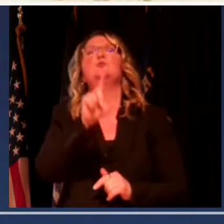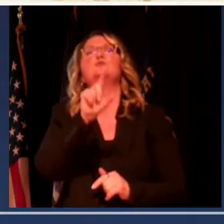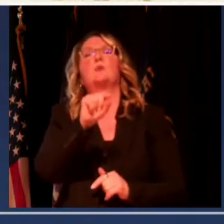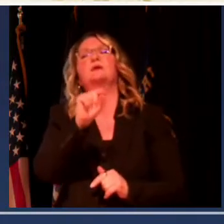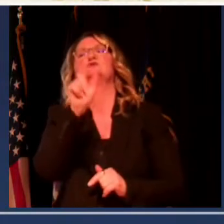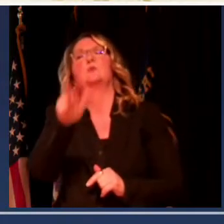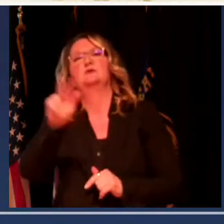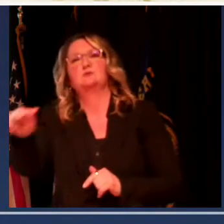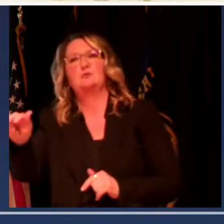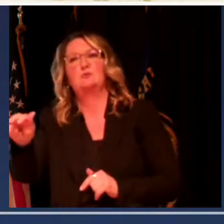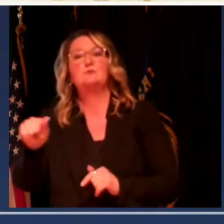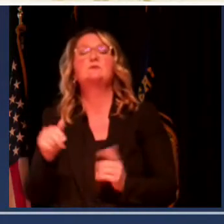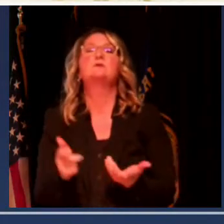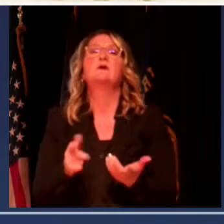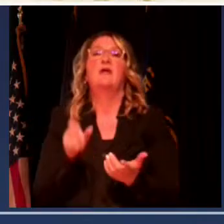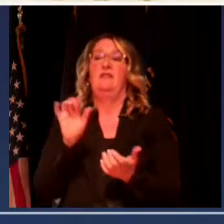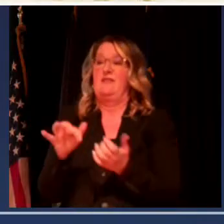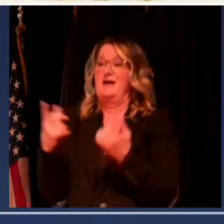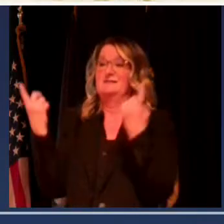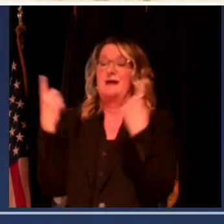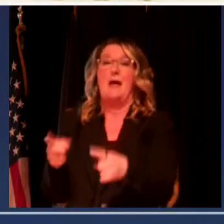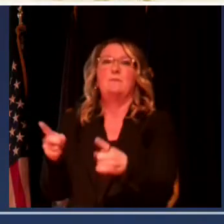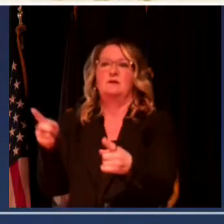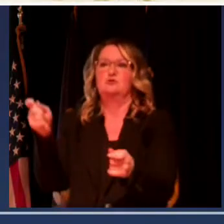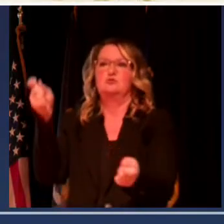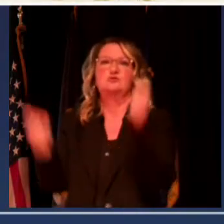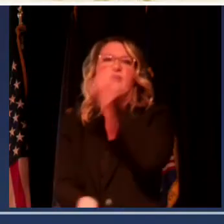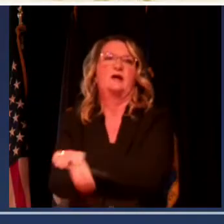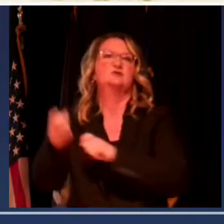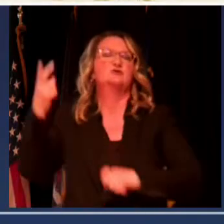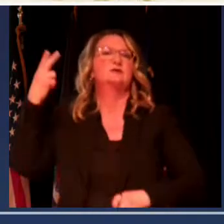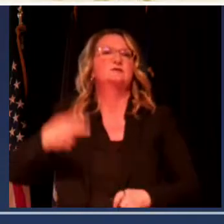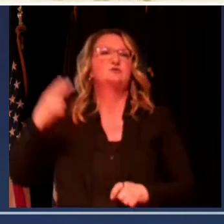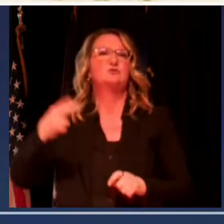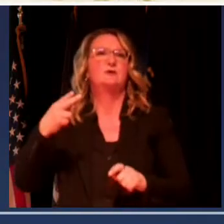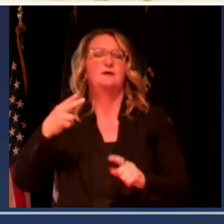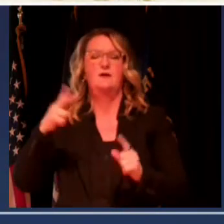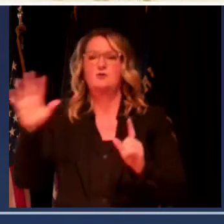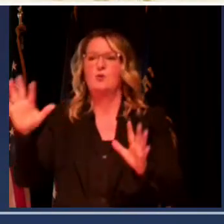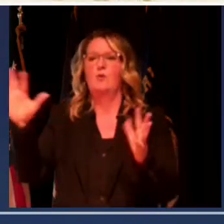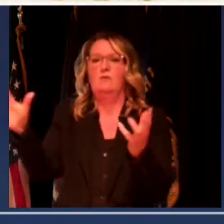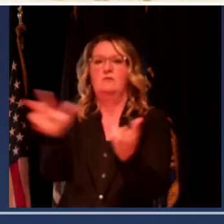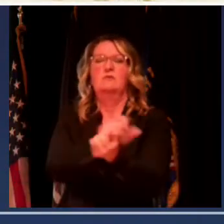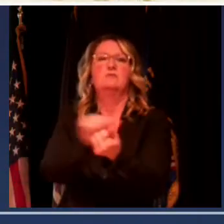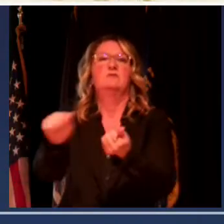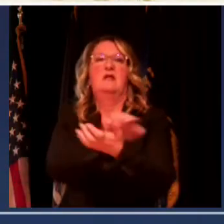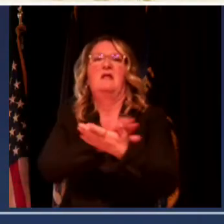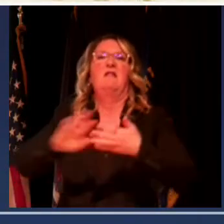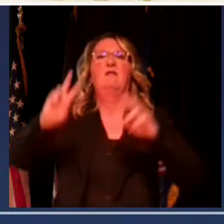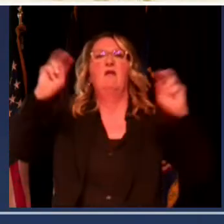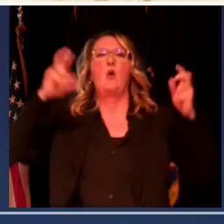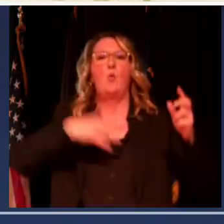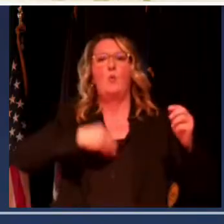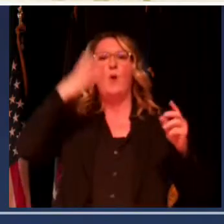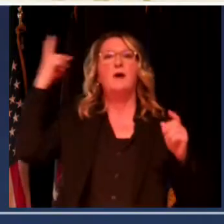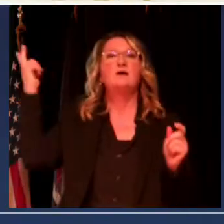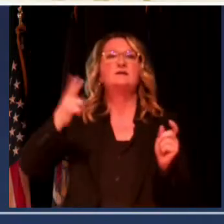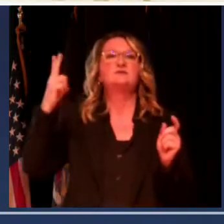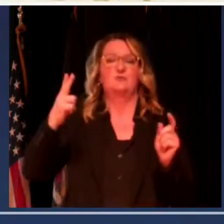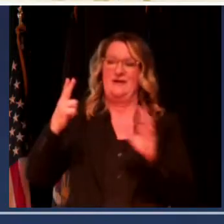is occurring is nothing more than a blatant attempt to rewrite history, to whitewash the past, to describe an America that has never